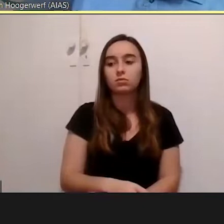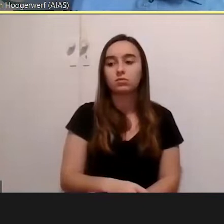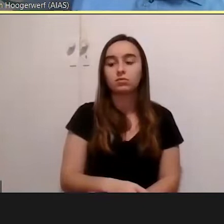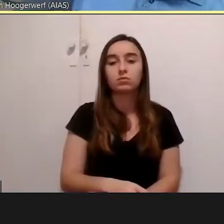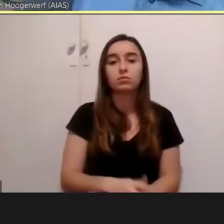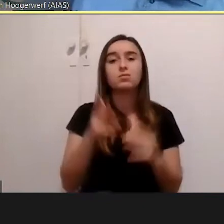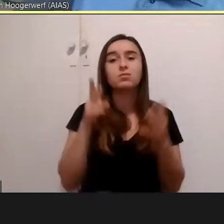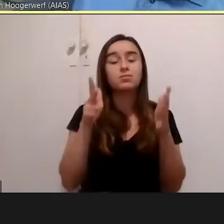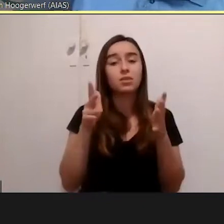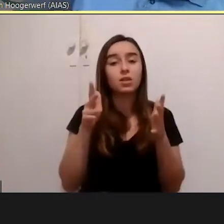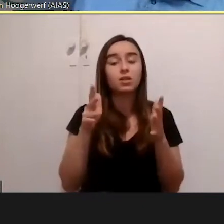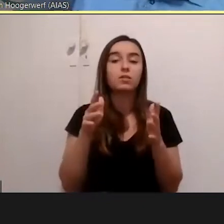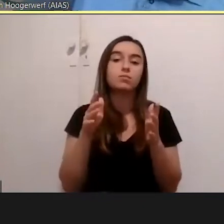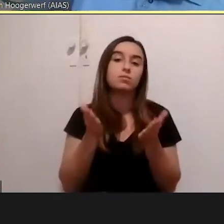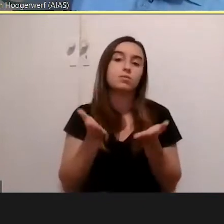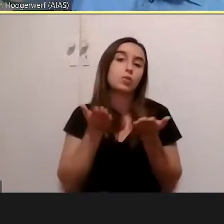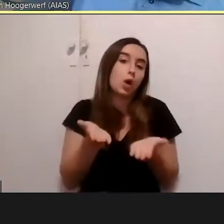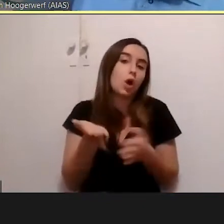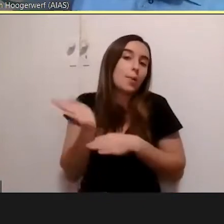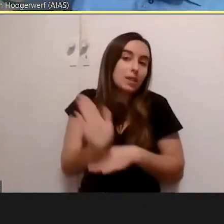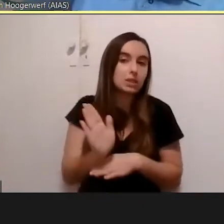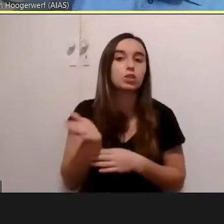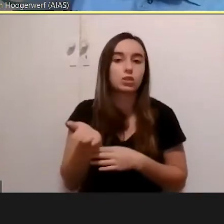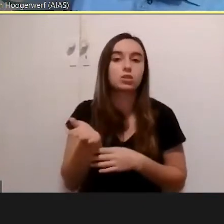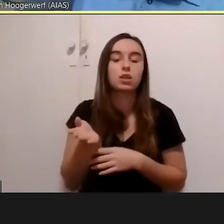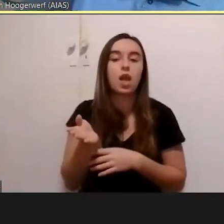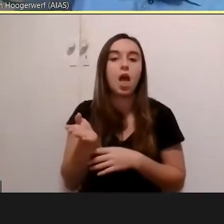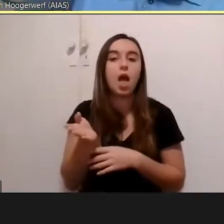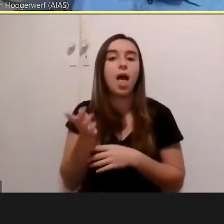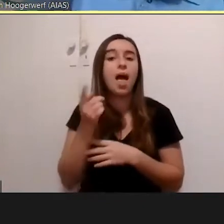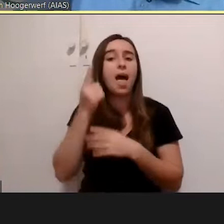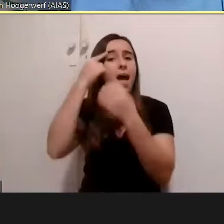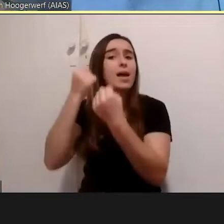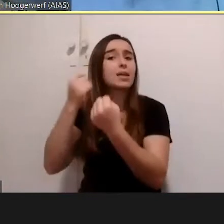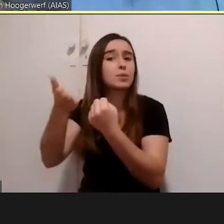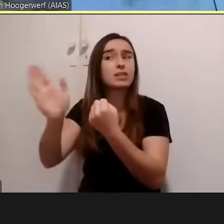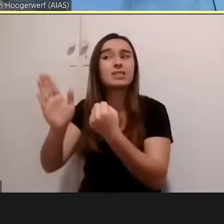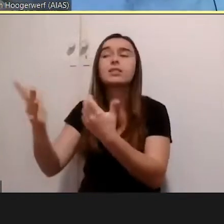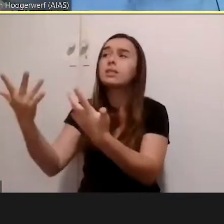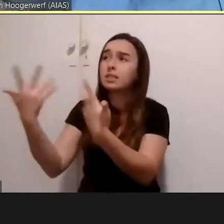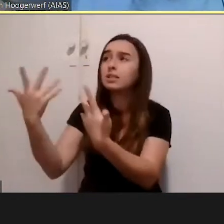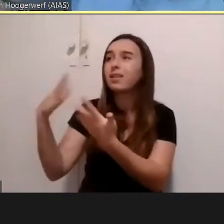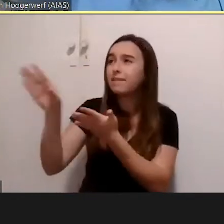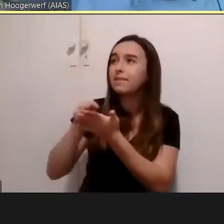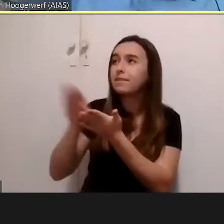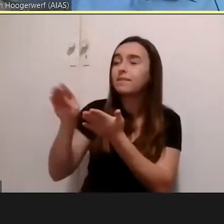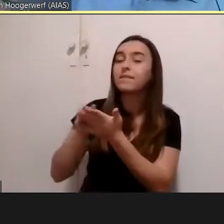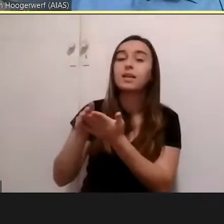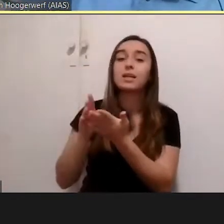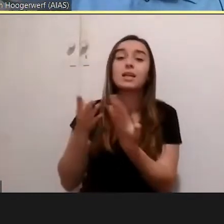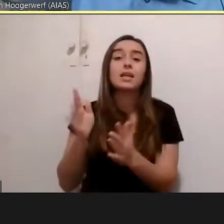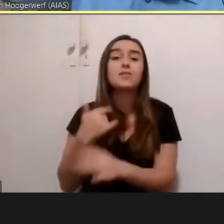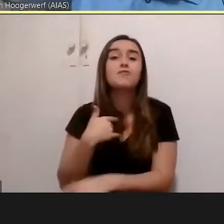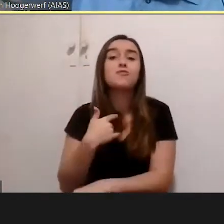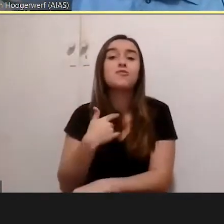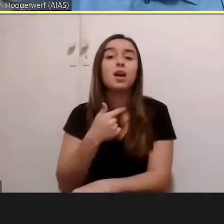would be to collect expert advice, especially if you're new to the field of accessible design or use of